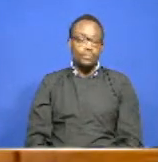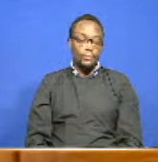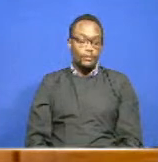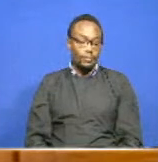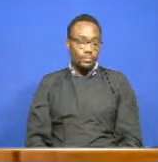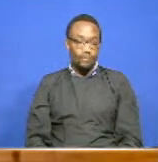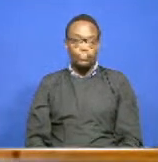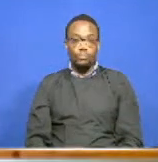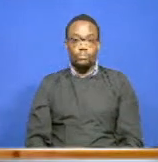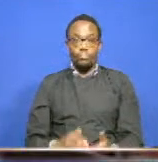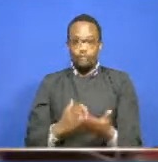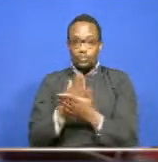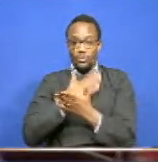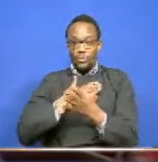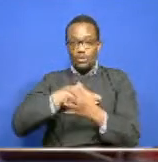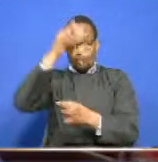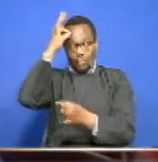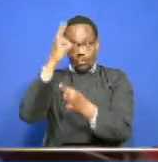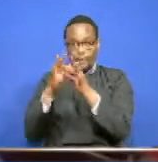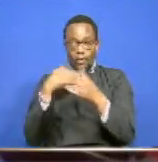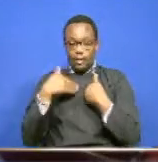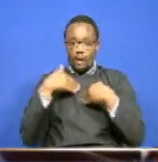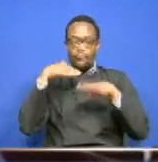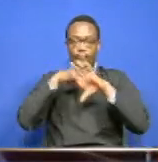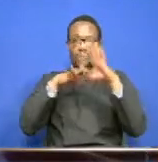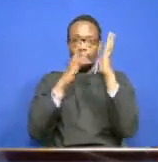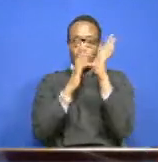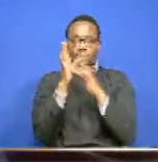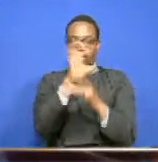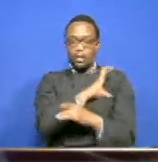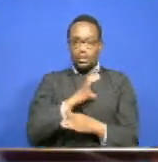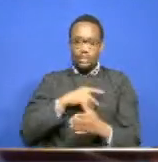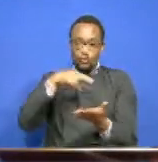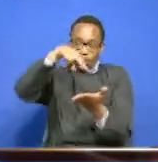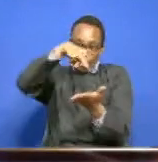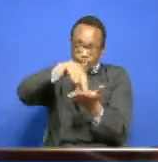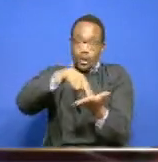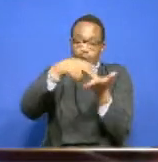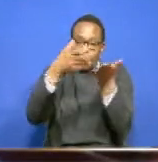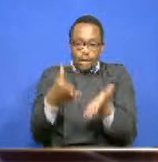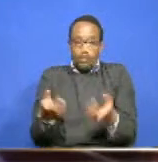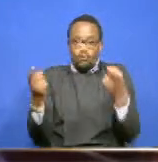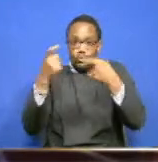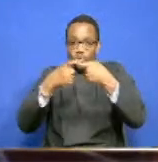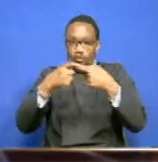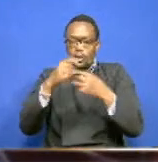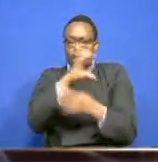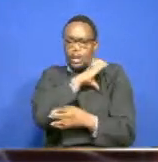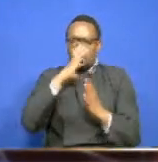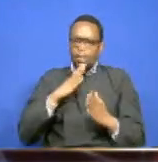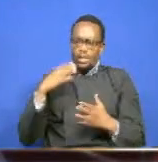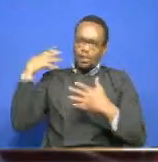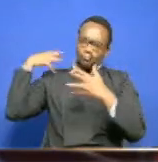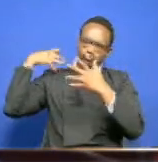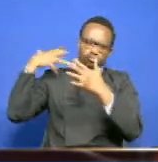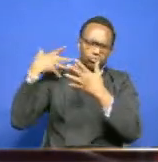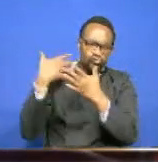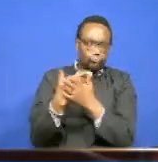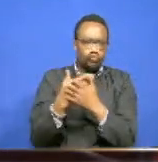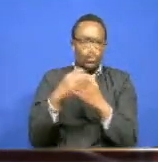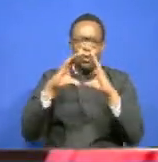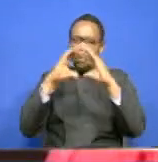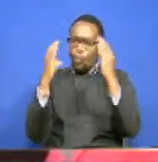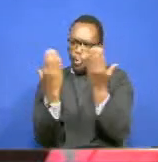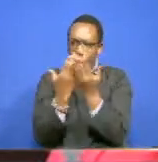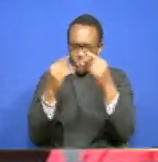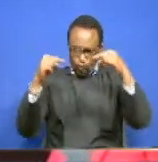Because of our faith that we have in Jesus Christ, we stand now to join Christians throughout the centuries and through the